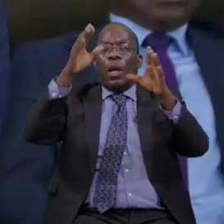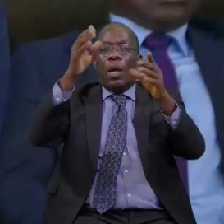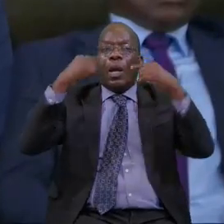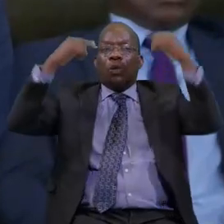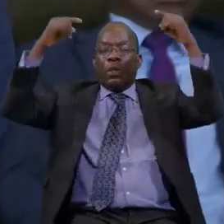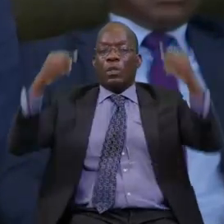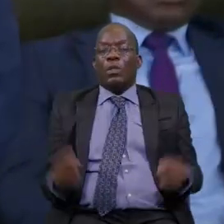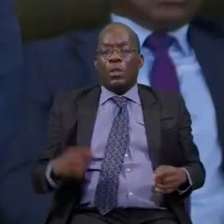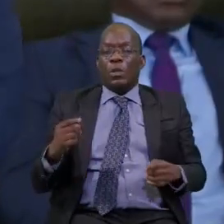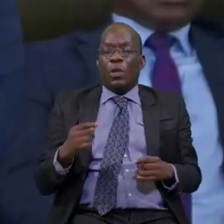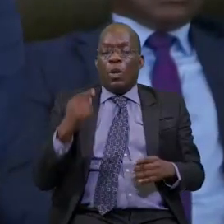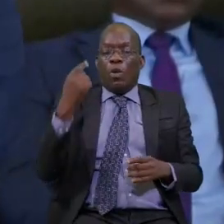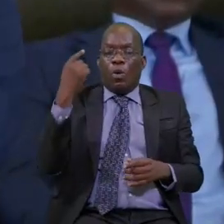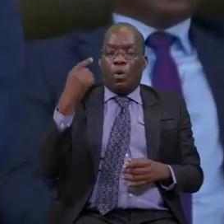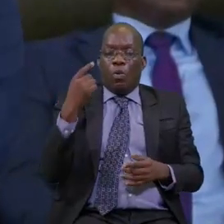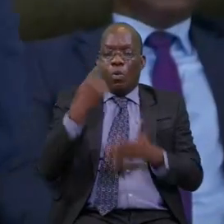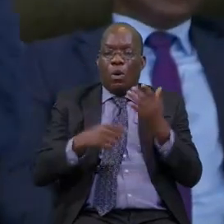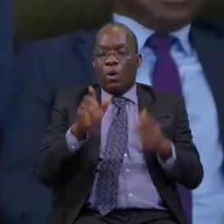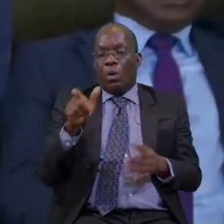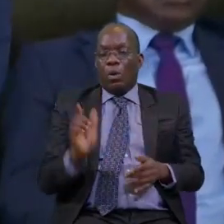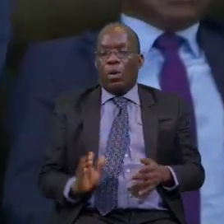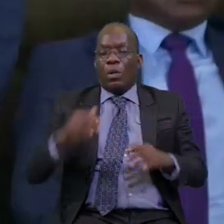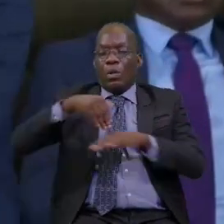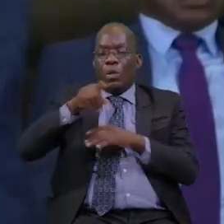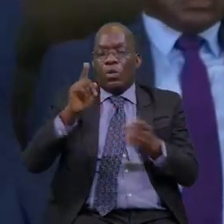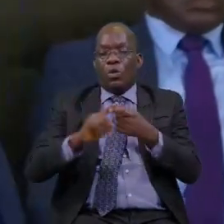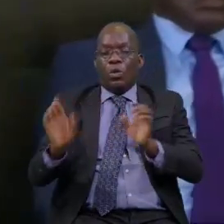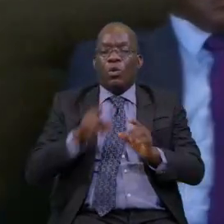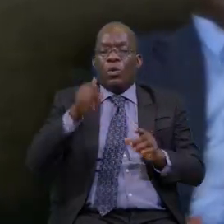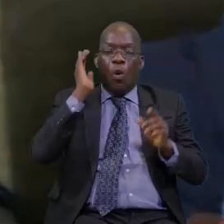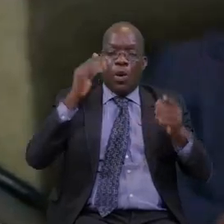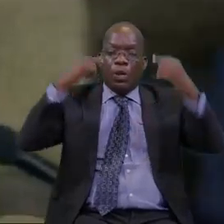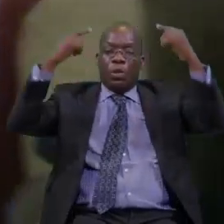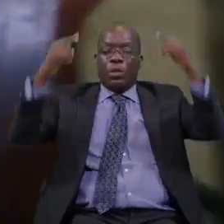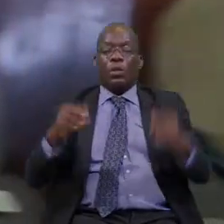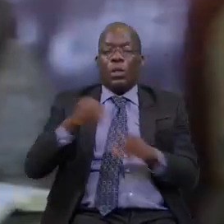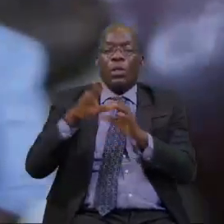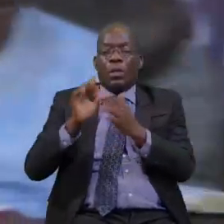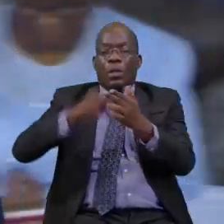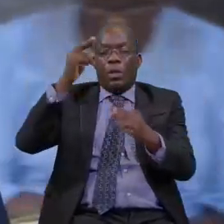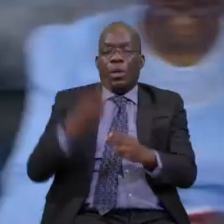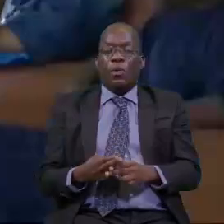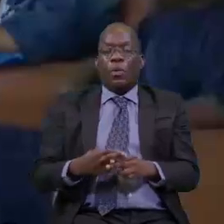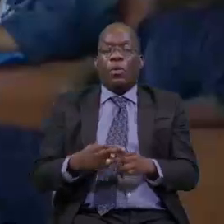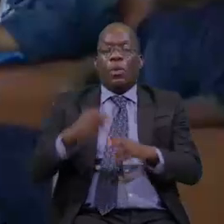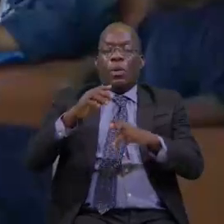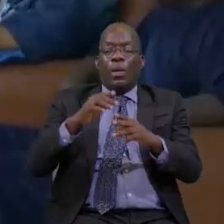for to achieve. You will achieve. And death, premature death, will not come your